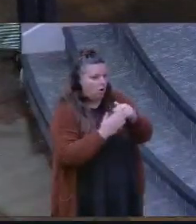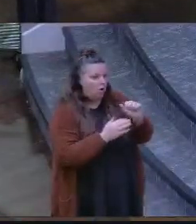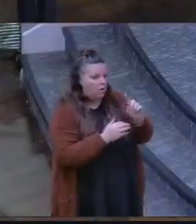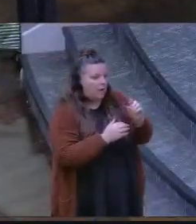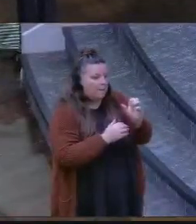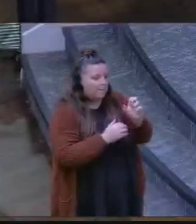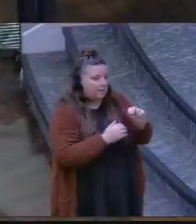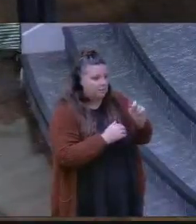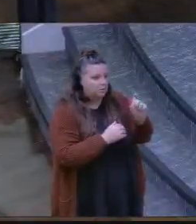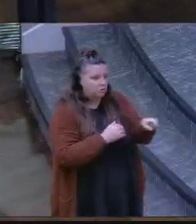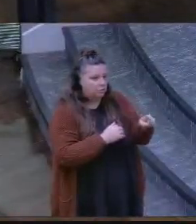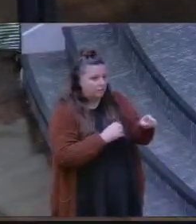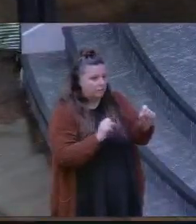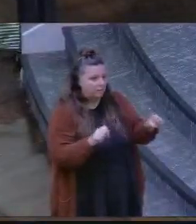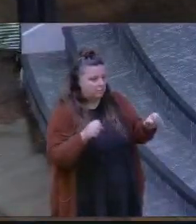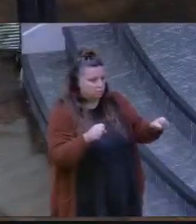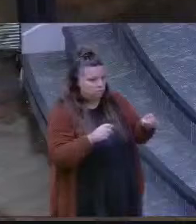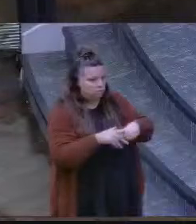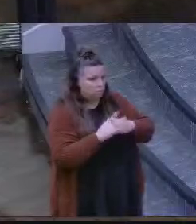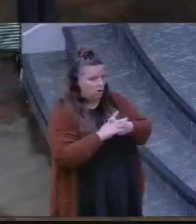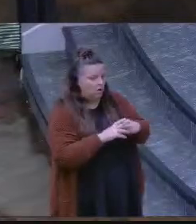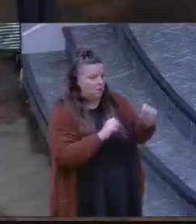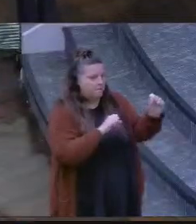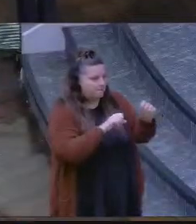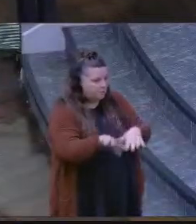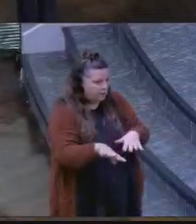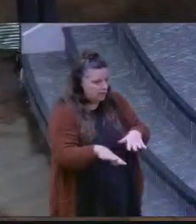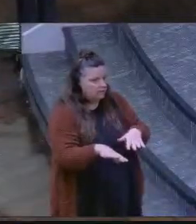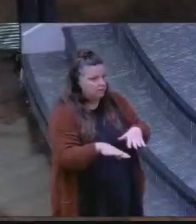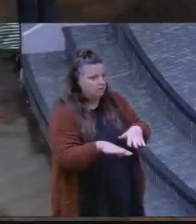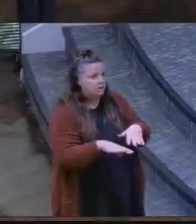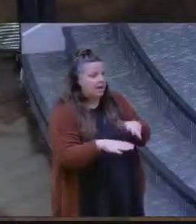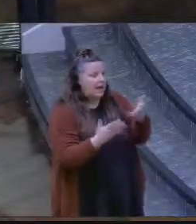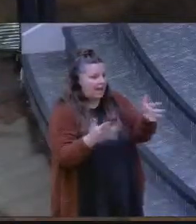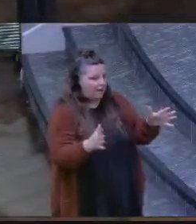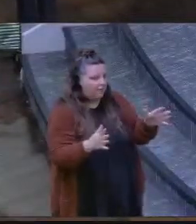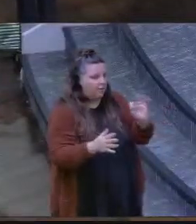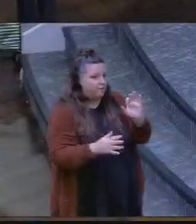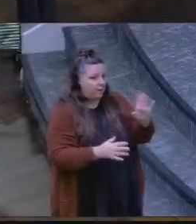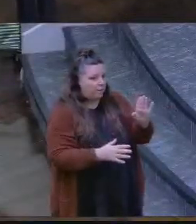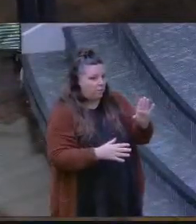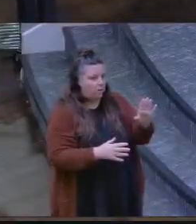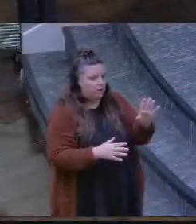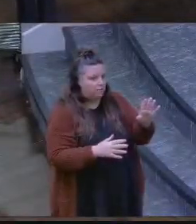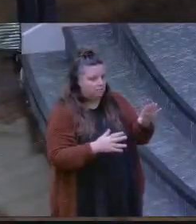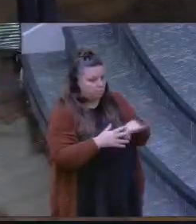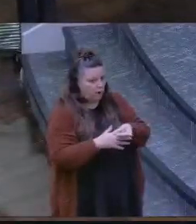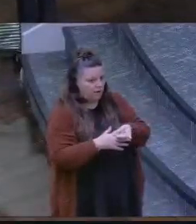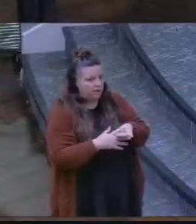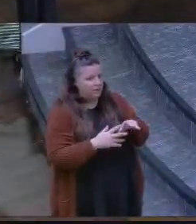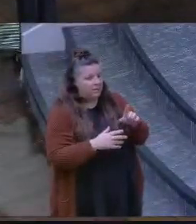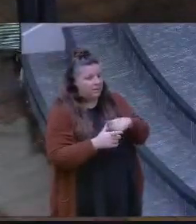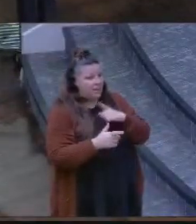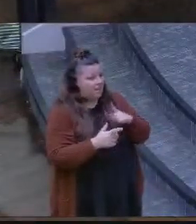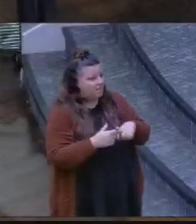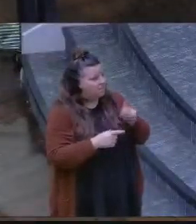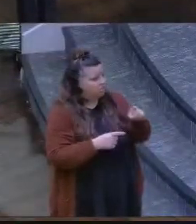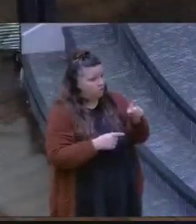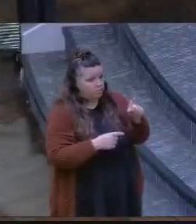after the February break, Clark Middle. And then at that point, it's just punch list items. The building should be 100%